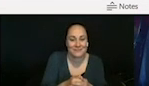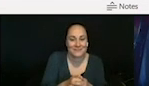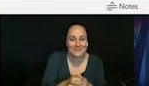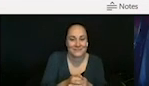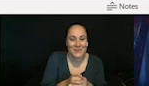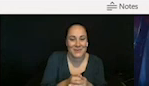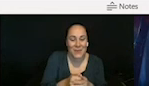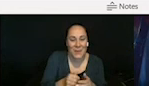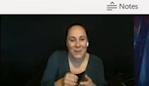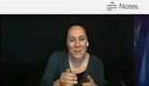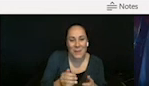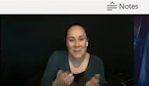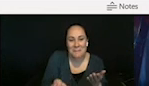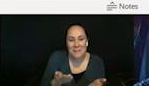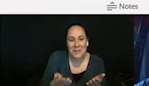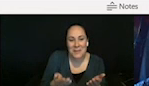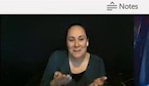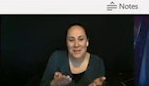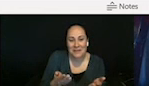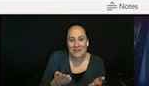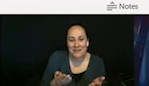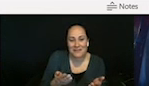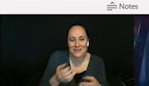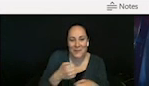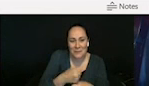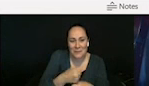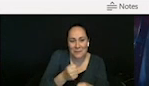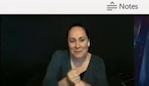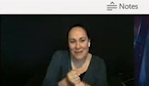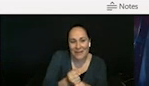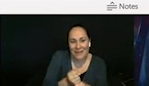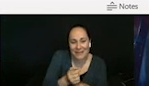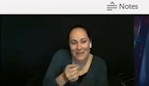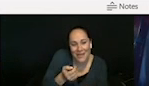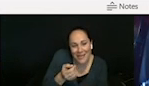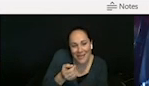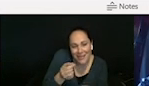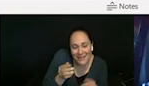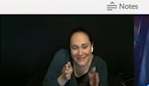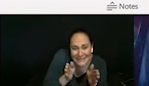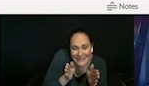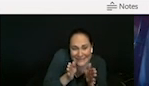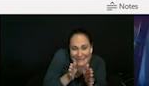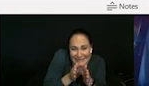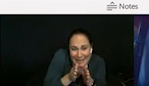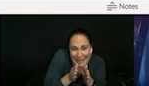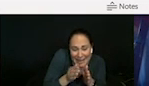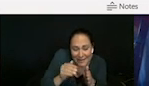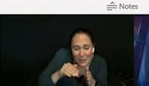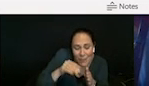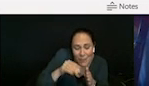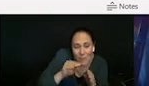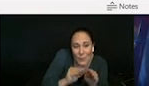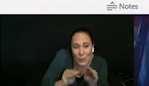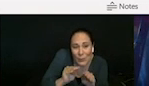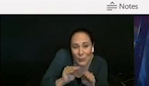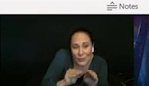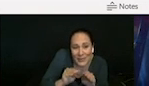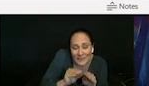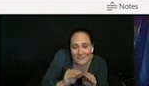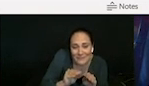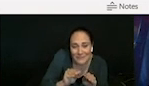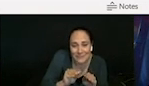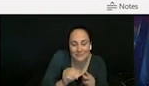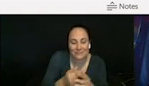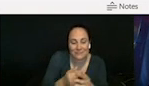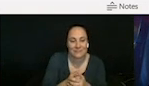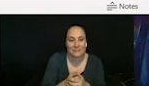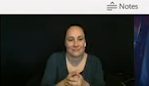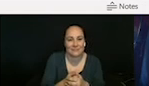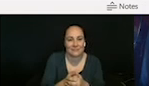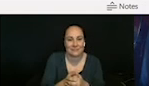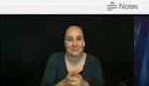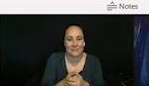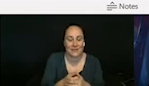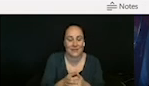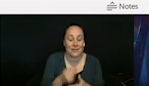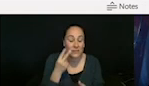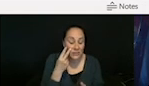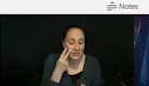the end of one of the corners of the swimming pool. But in the mug, we see what we see. We see this whole little depression form,